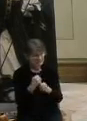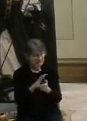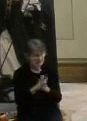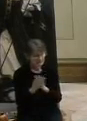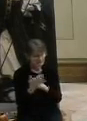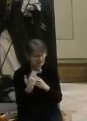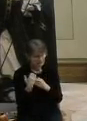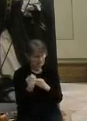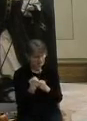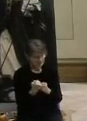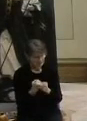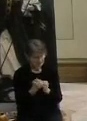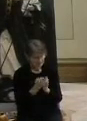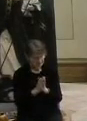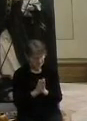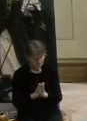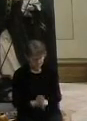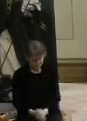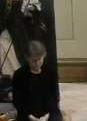remedy. Amen.